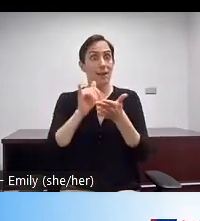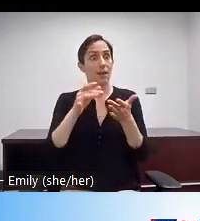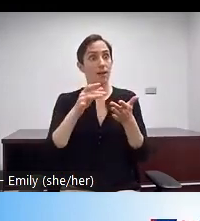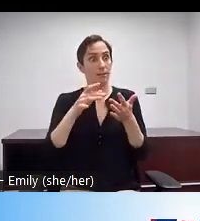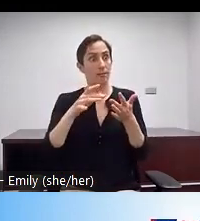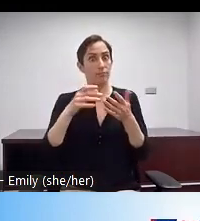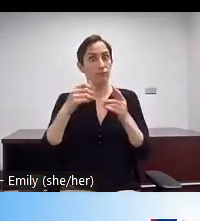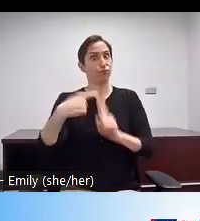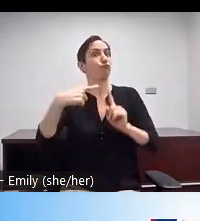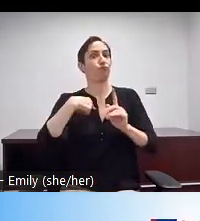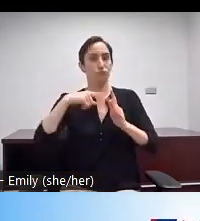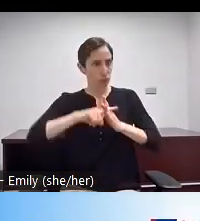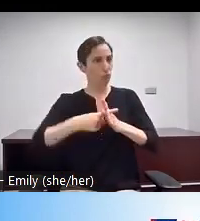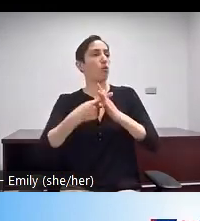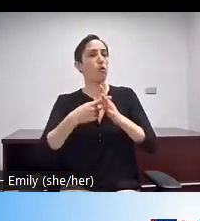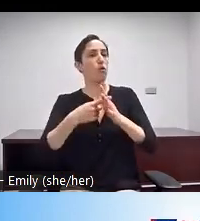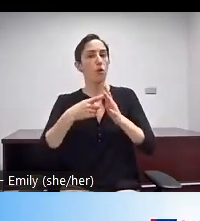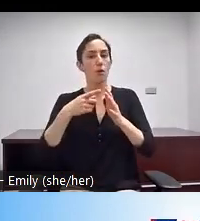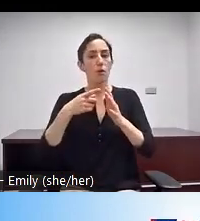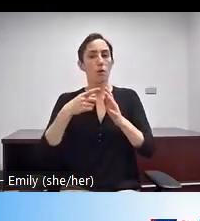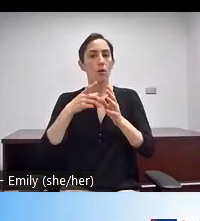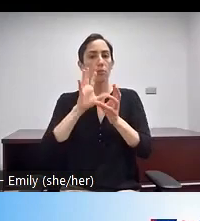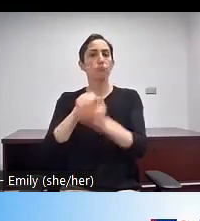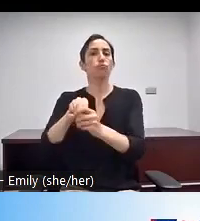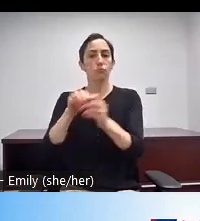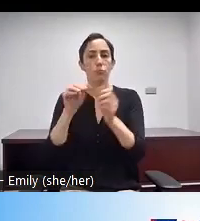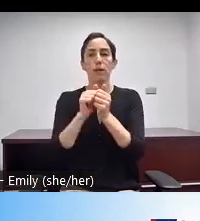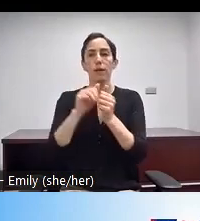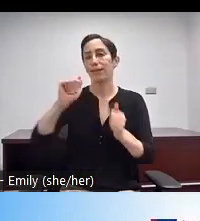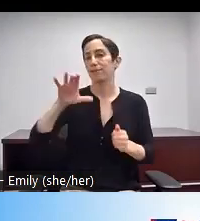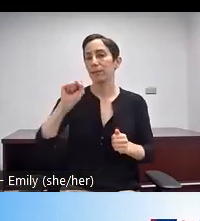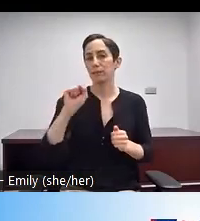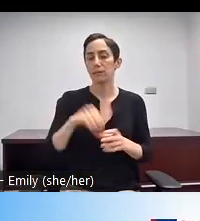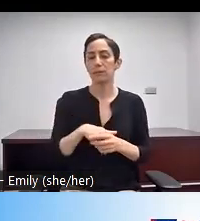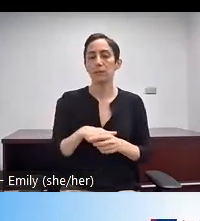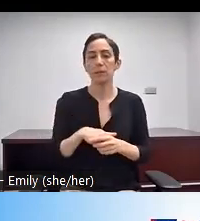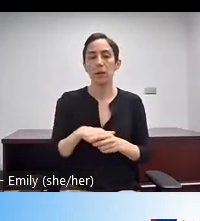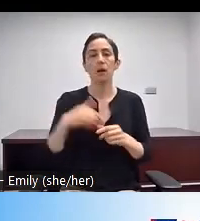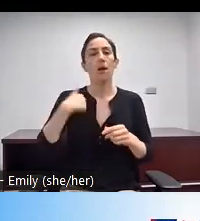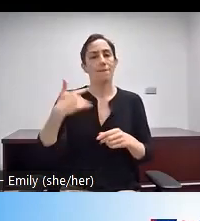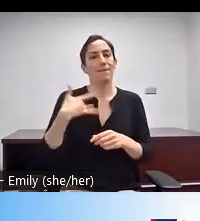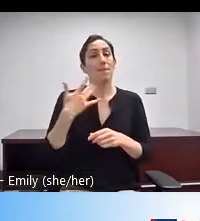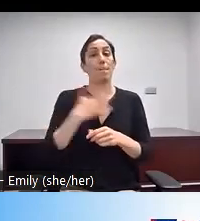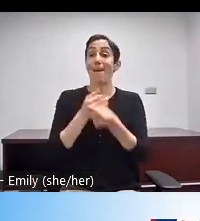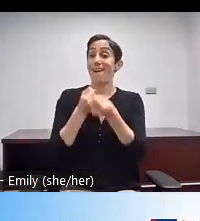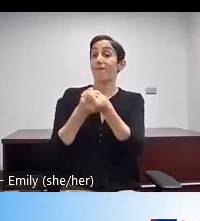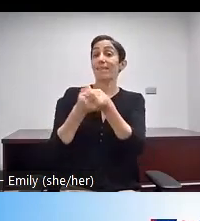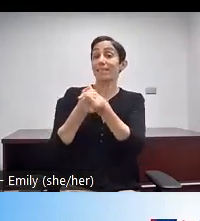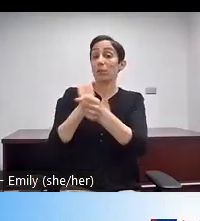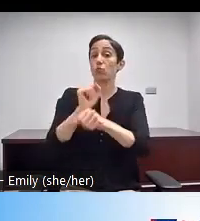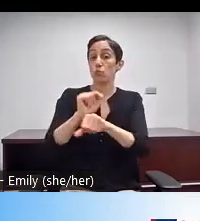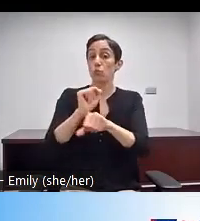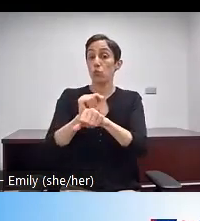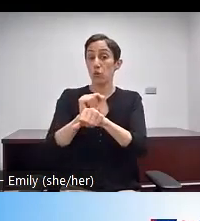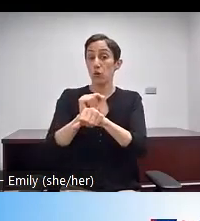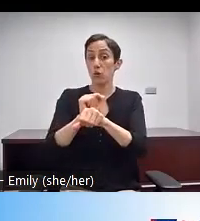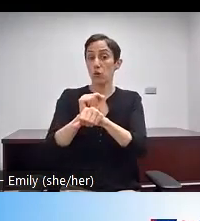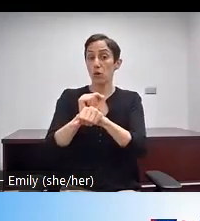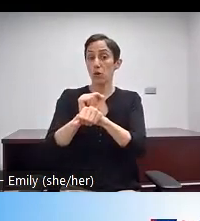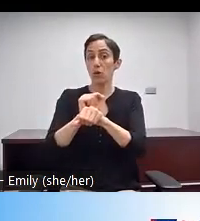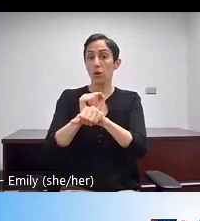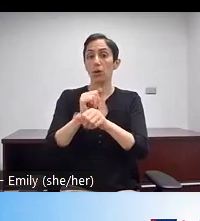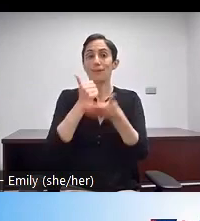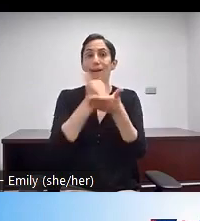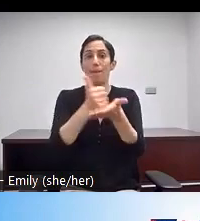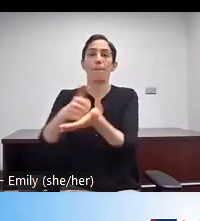started advocating with the American Cancer Society. I feel that my advocacy efforts saved coverage for many other people out